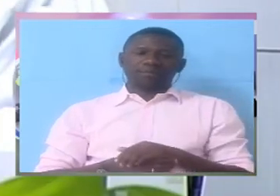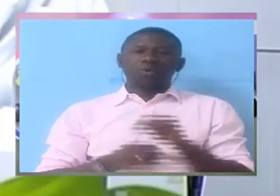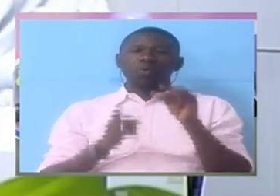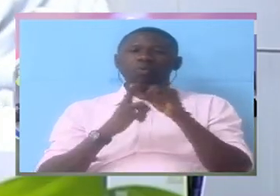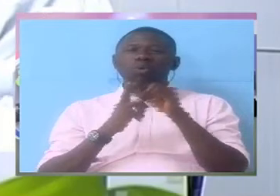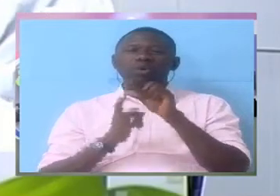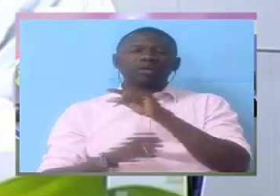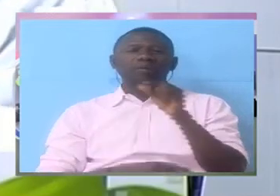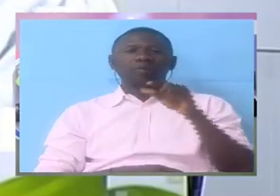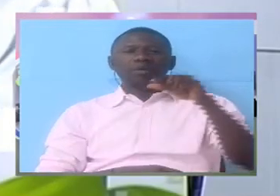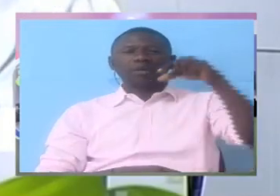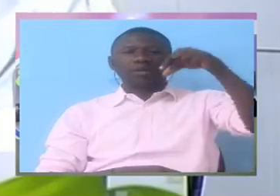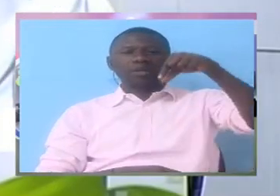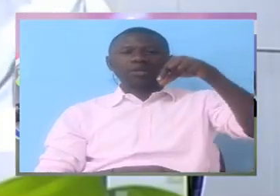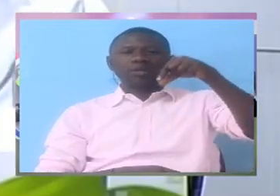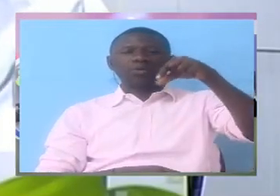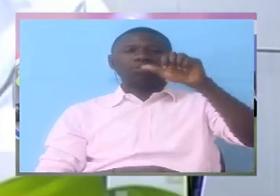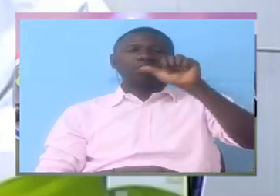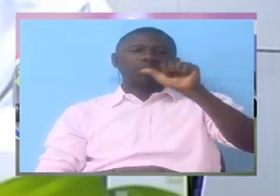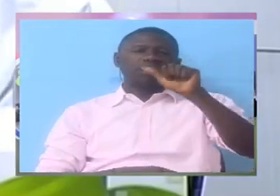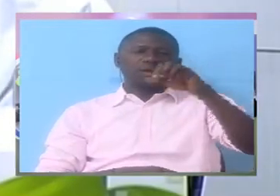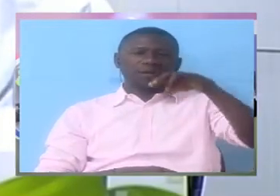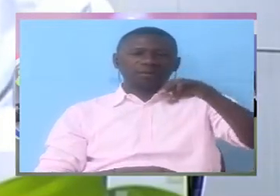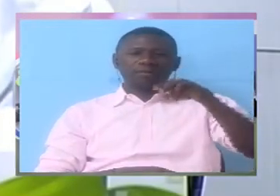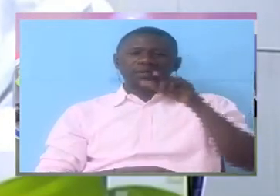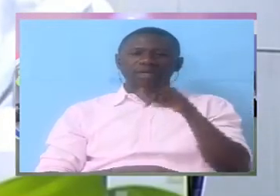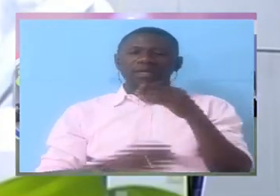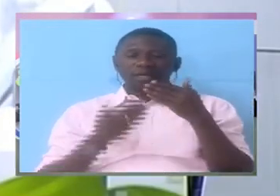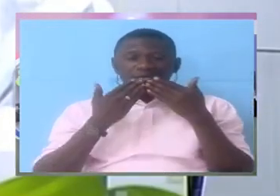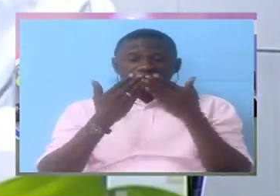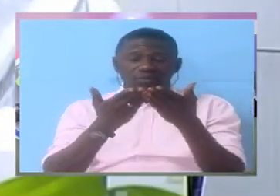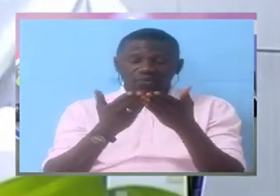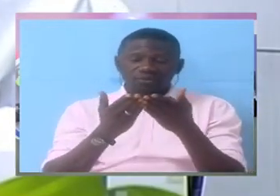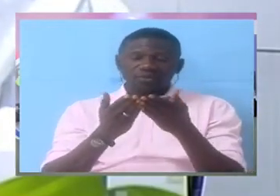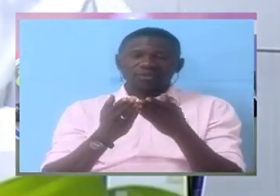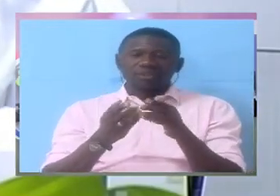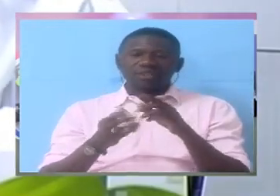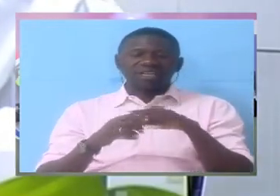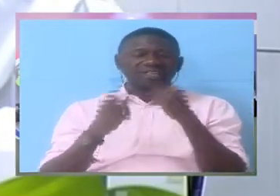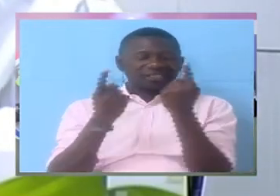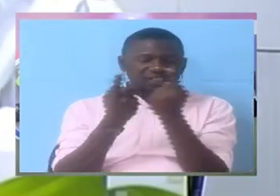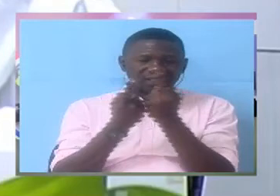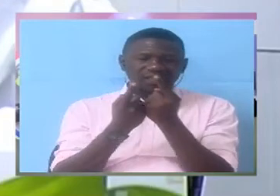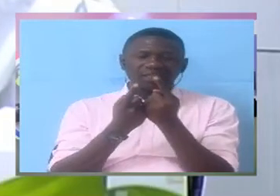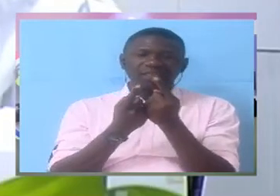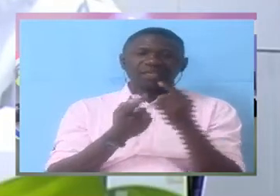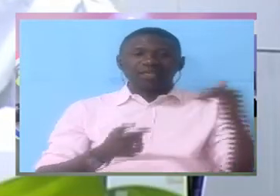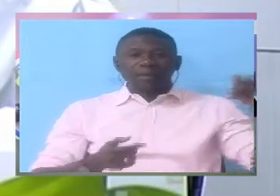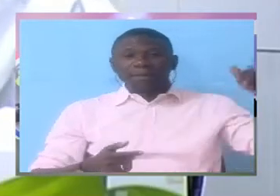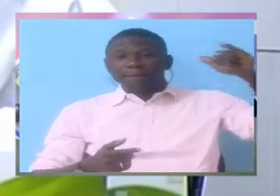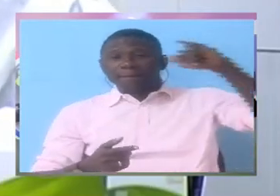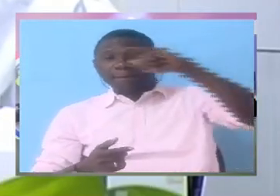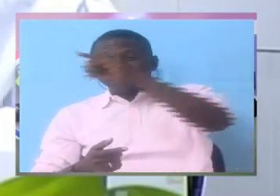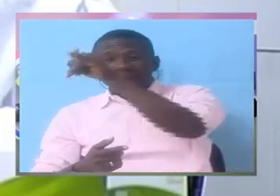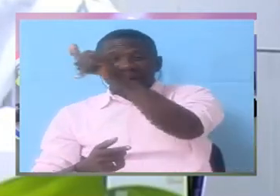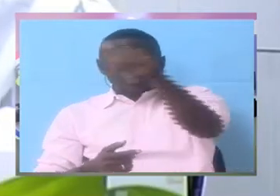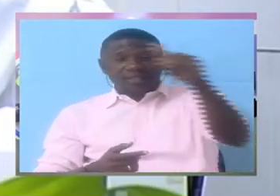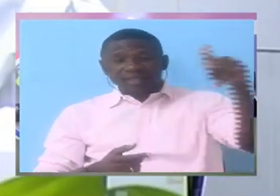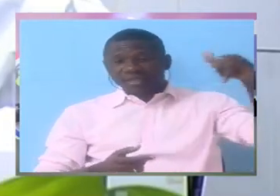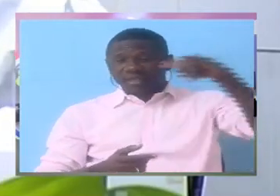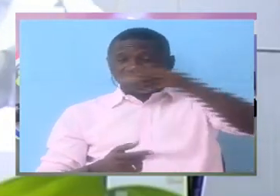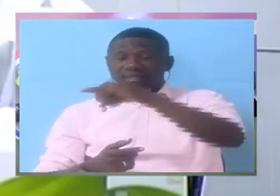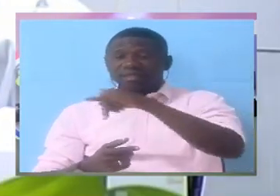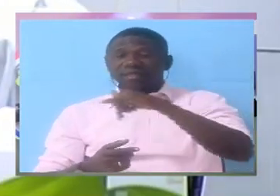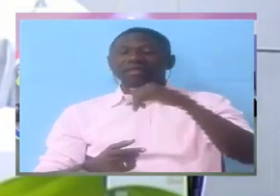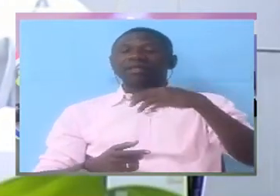quam that piece of information o kibar ndingo there are elements that aircrafts need to land kulle bijeme